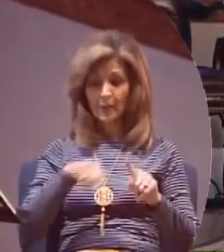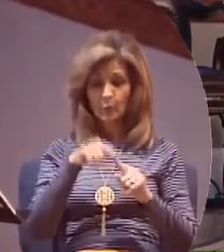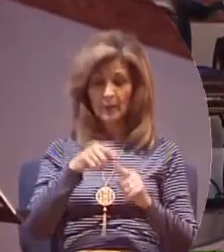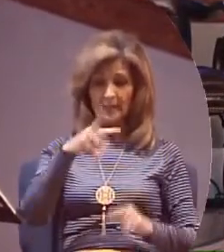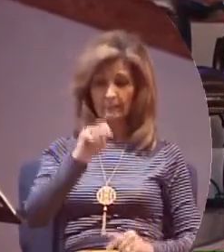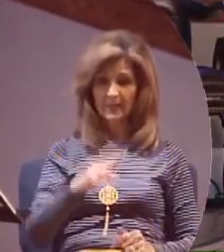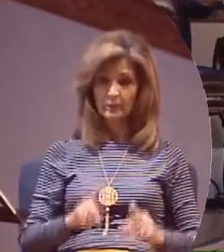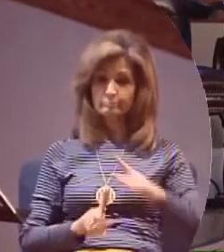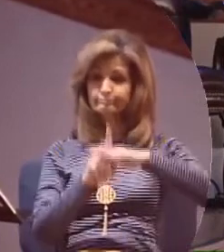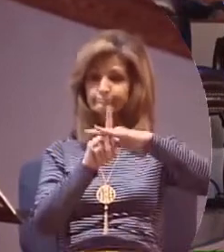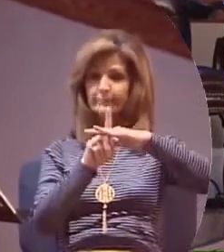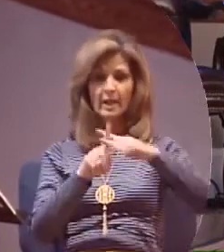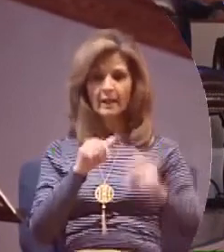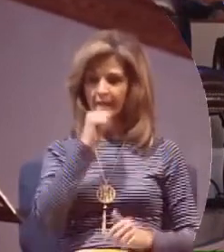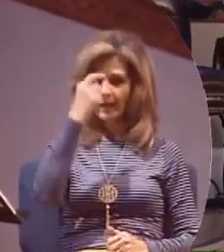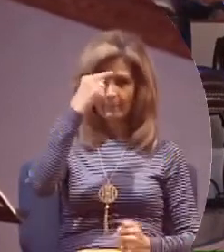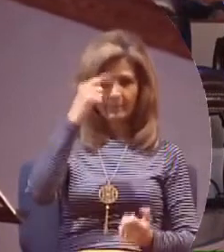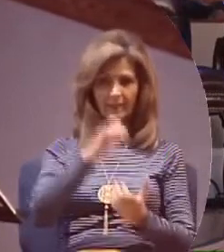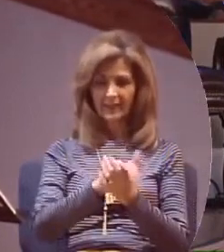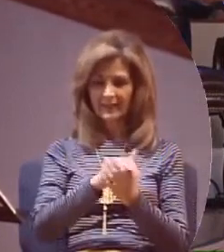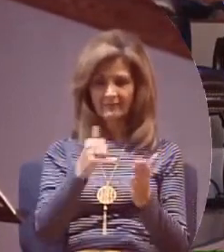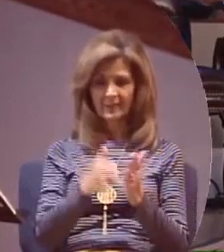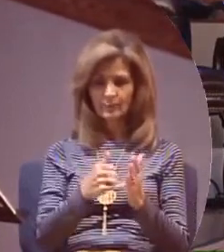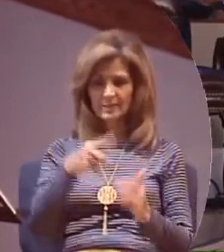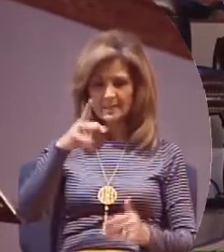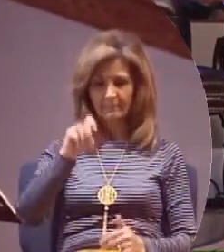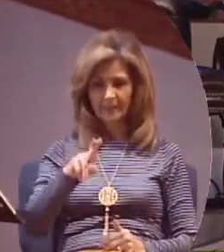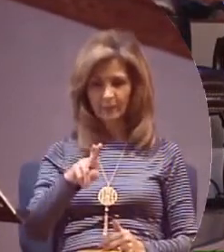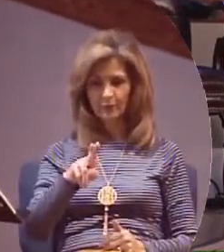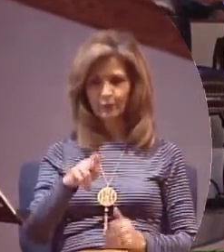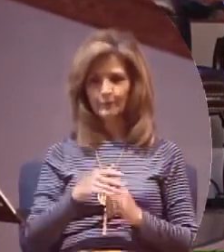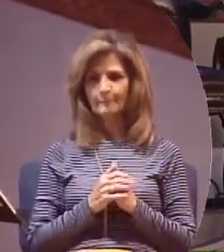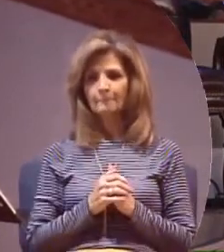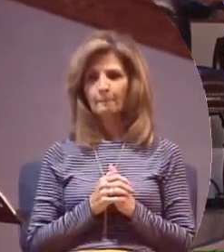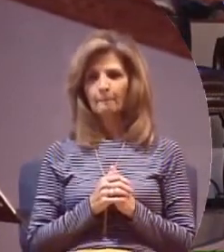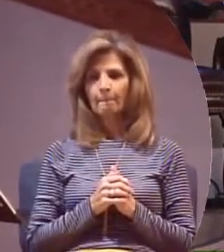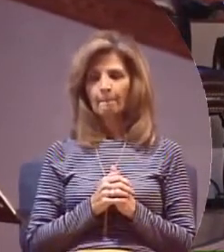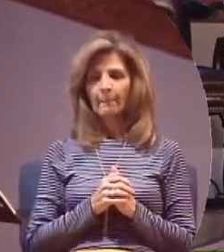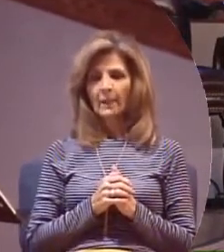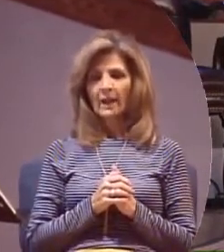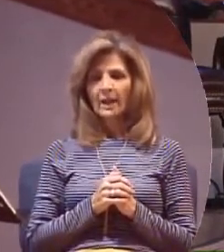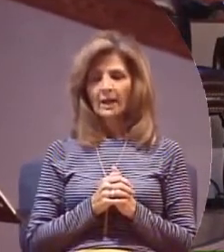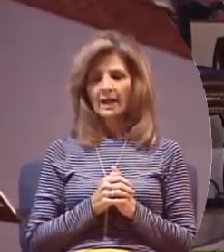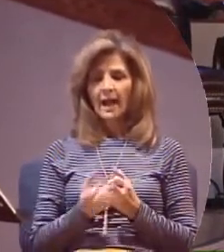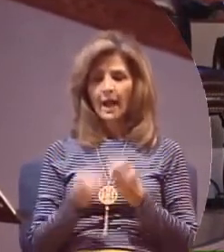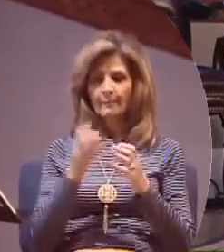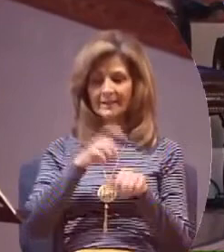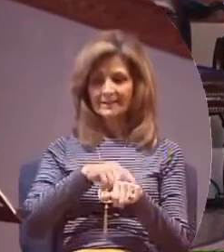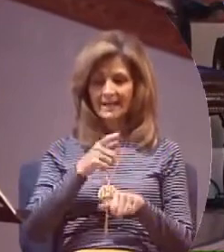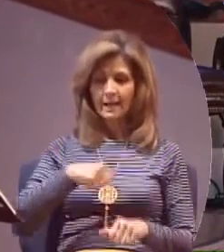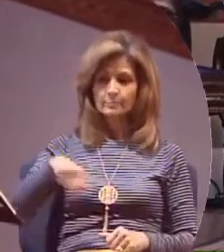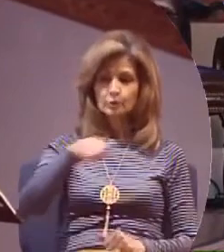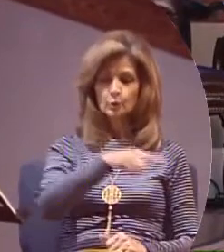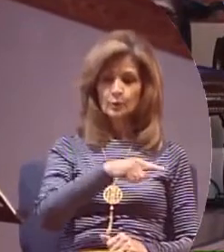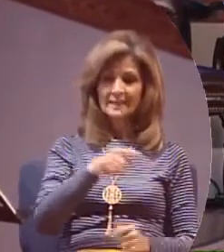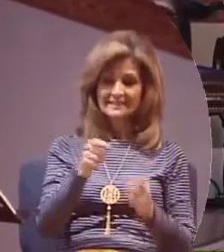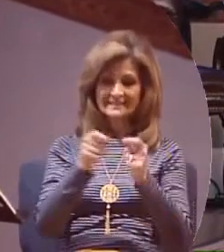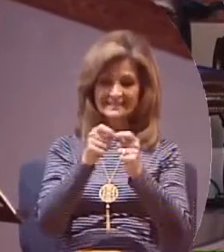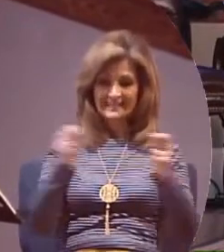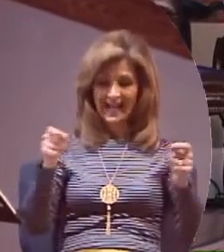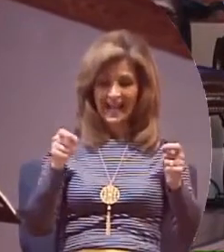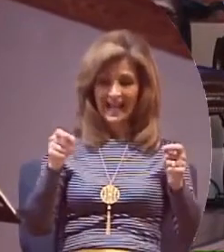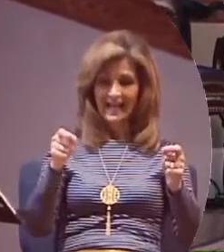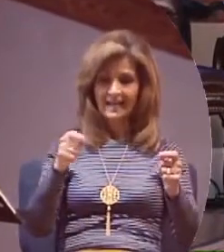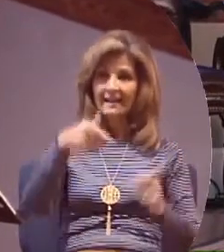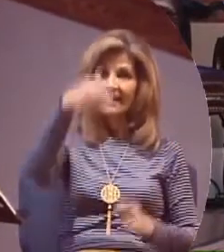right? Aren't you glad sometimes God, in spite of our unbelief, does it anyway? But how many times do we tie